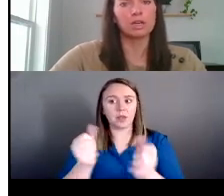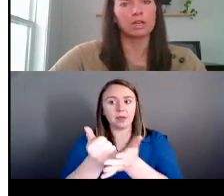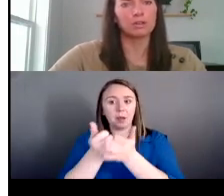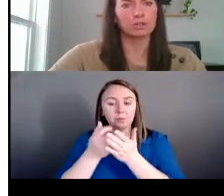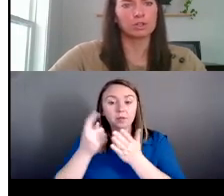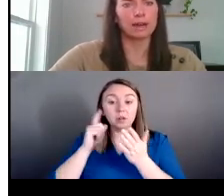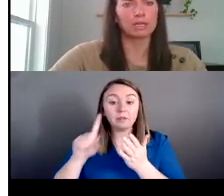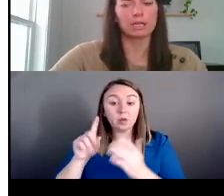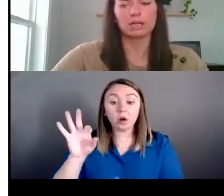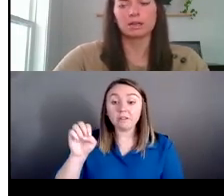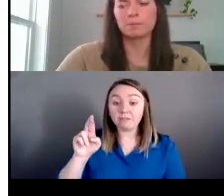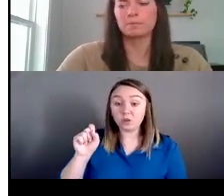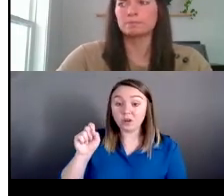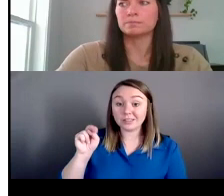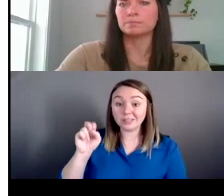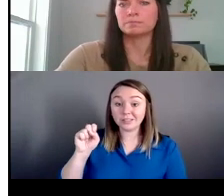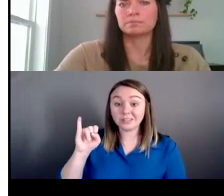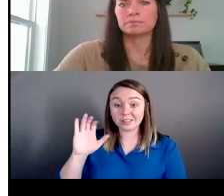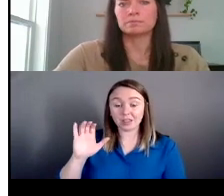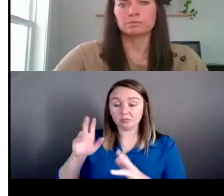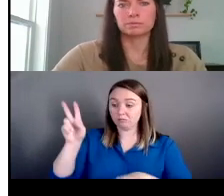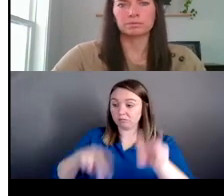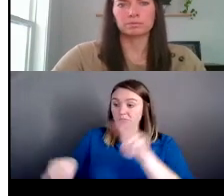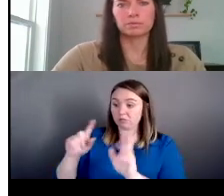identifications, and should that be needed.